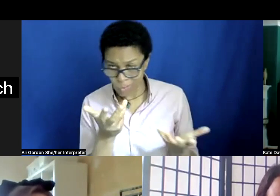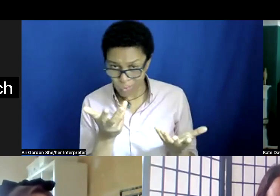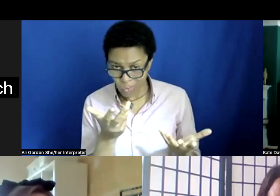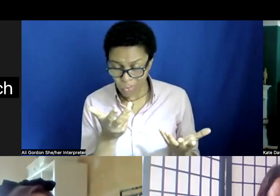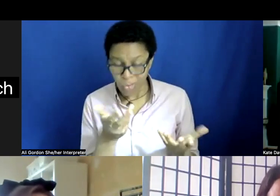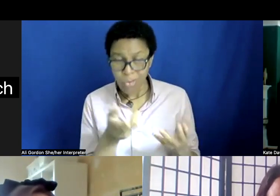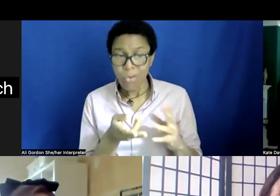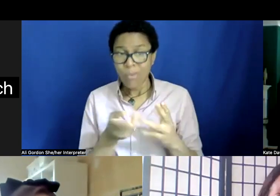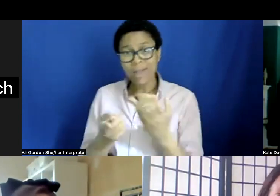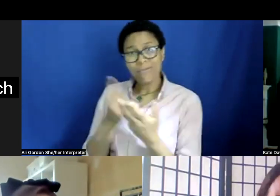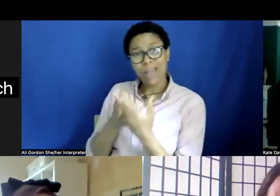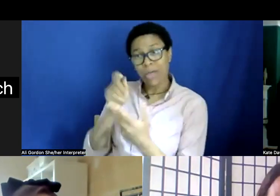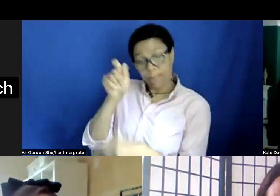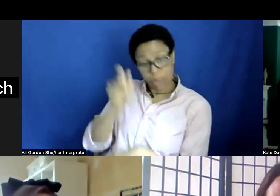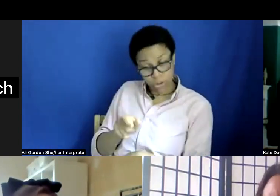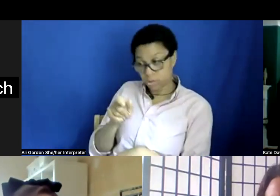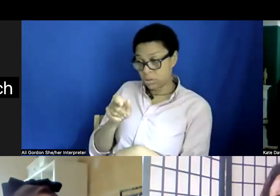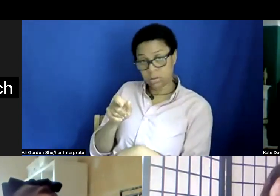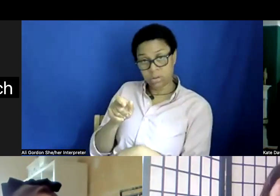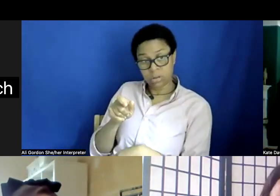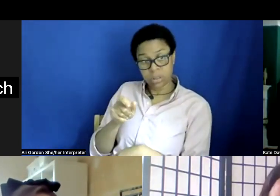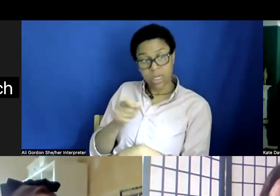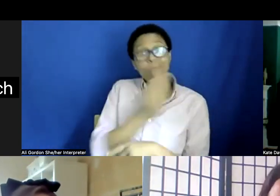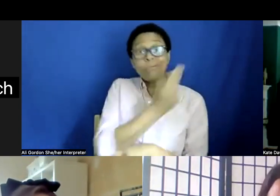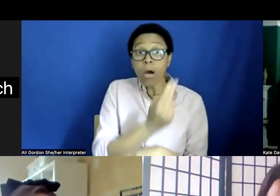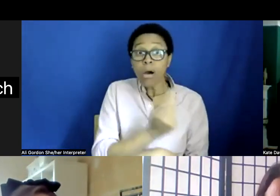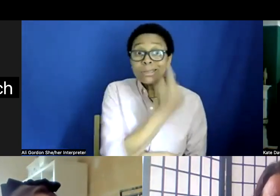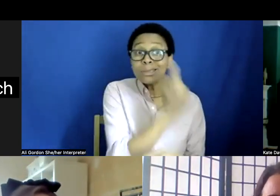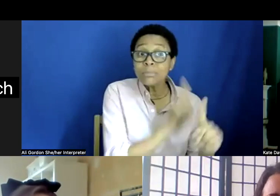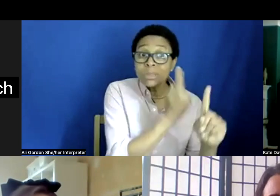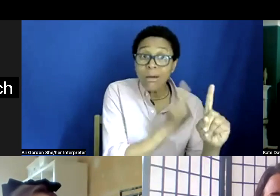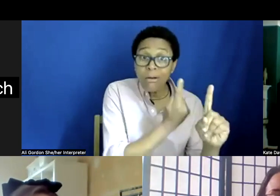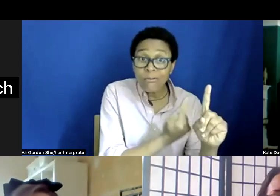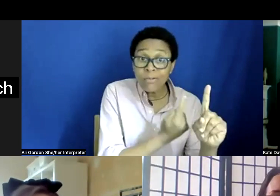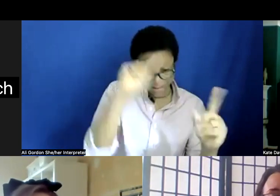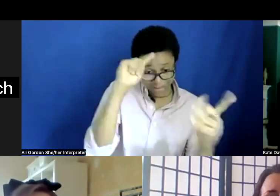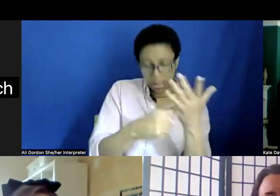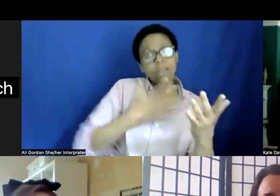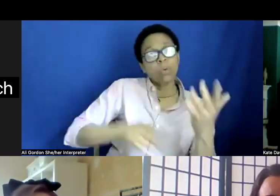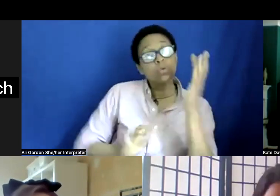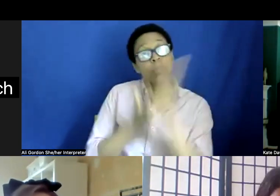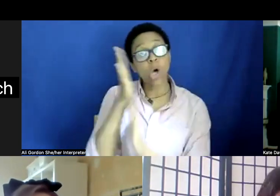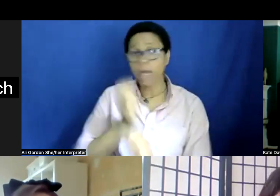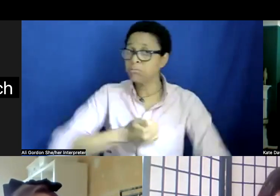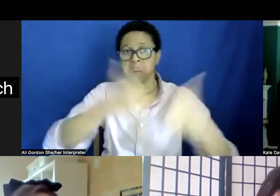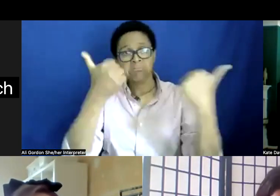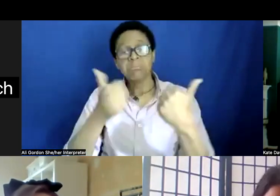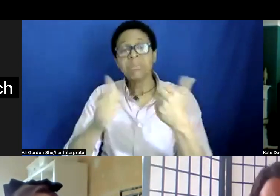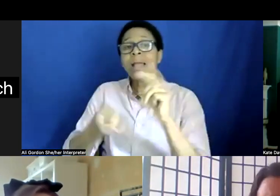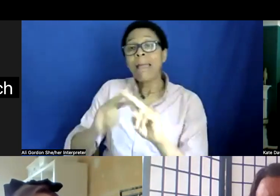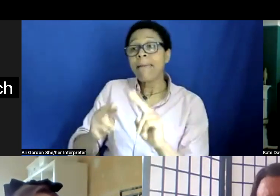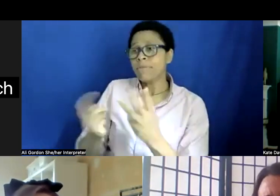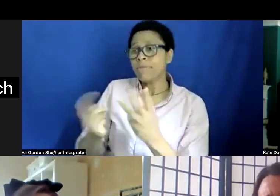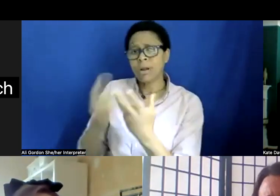is burning it, it's like the bin bag, isn't it? A bin bag could get thrown on a fire, couldn't it? It's like this kind of, yeah, like throw away,